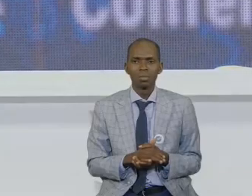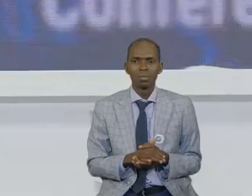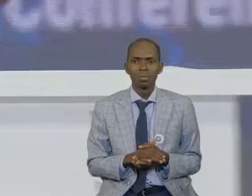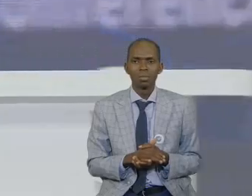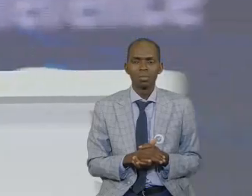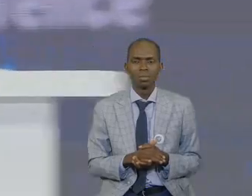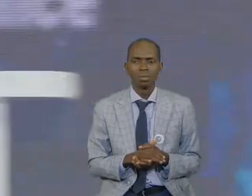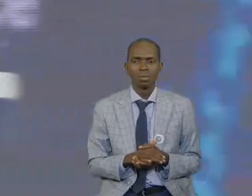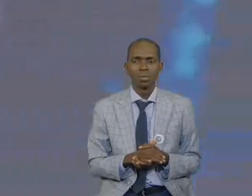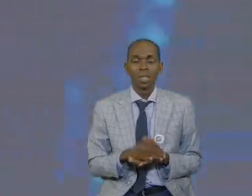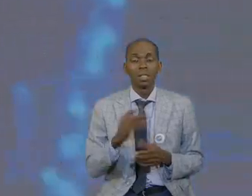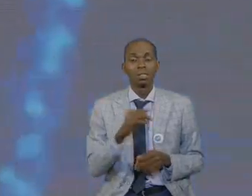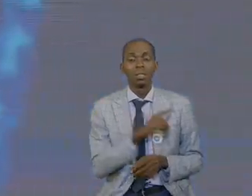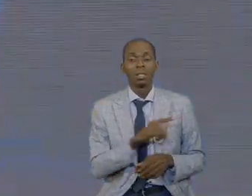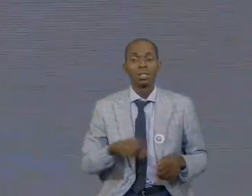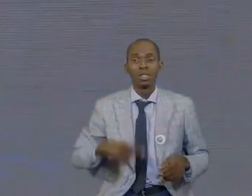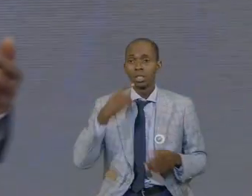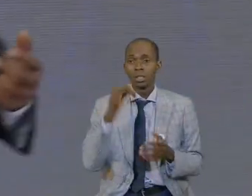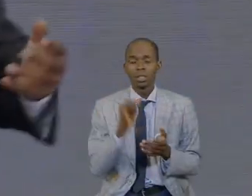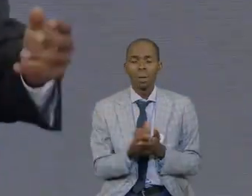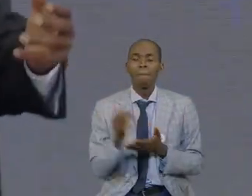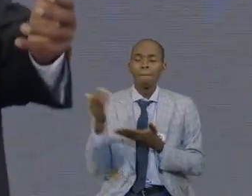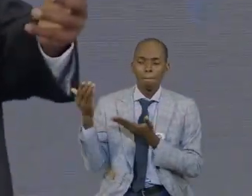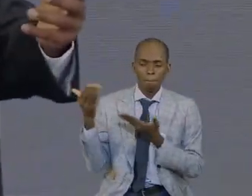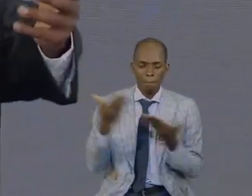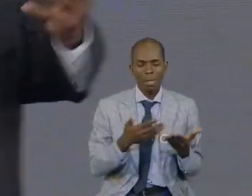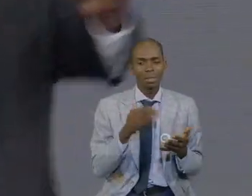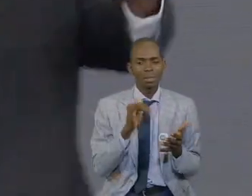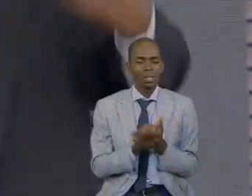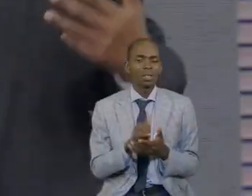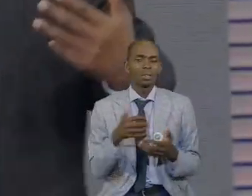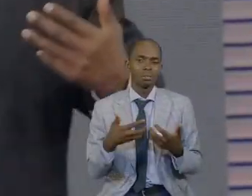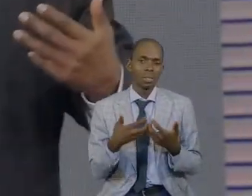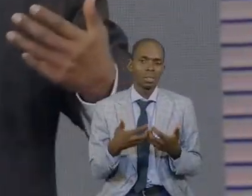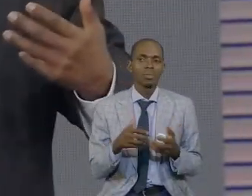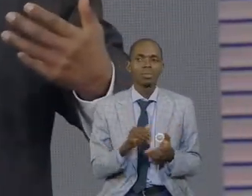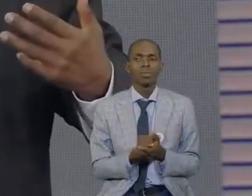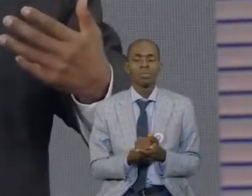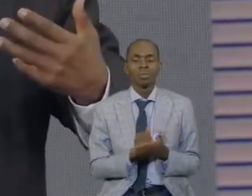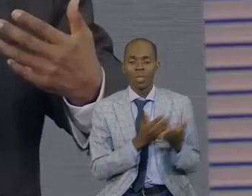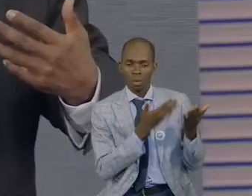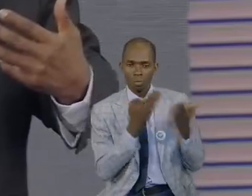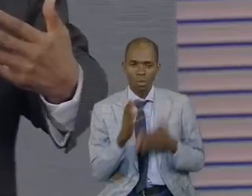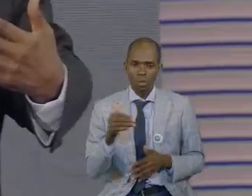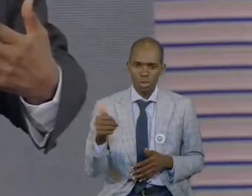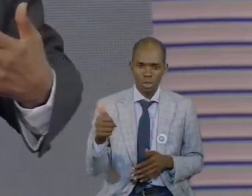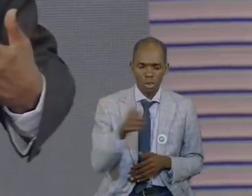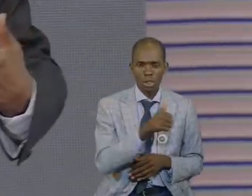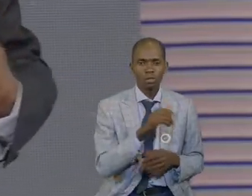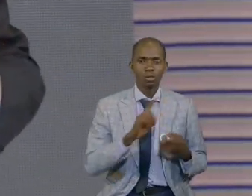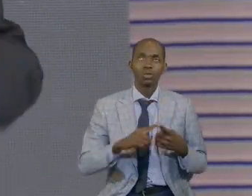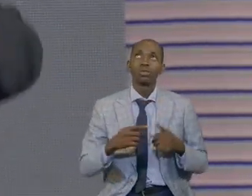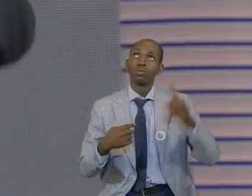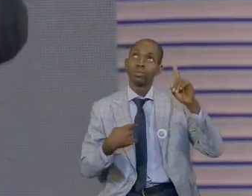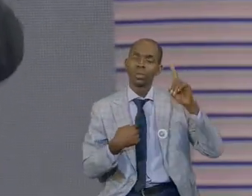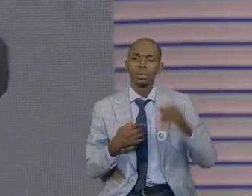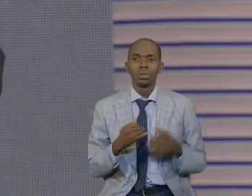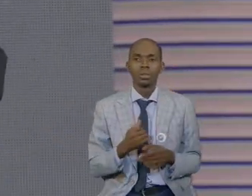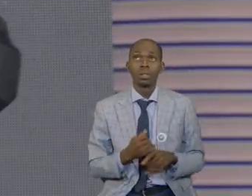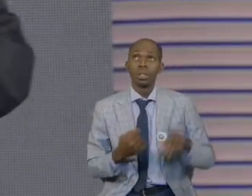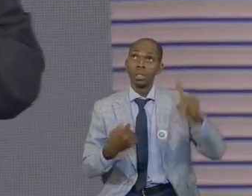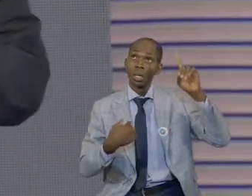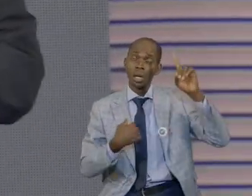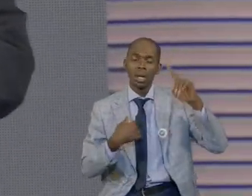The Lord said, bring that machine. Bring yourself to me. I will remake